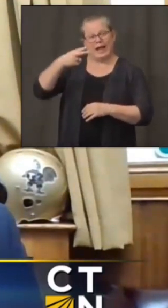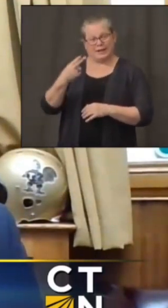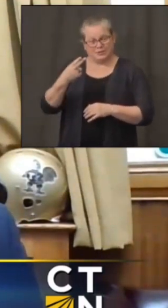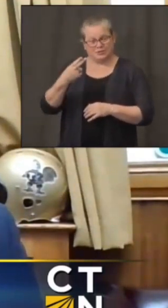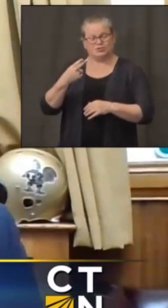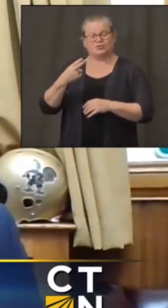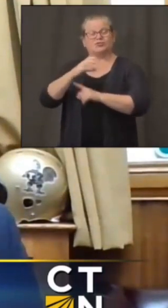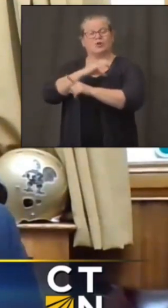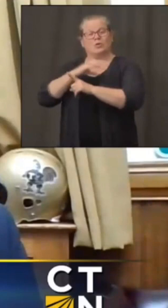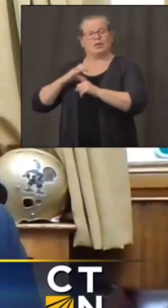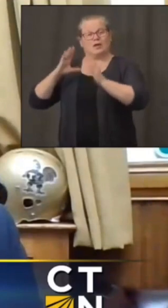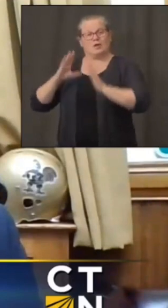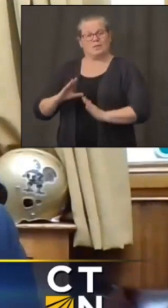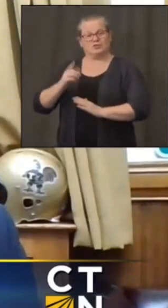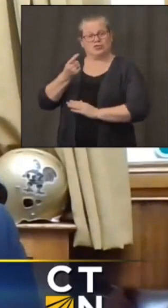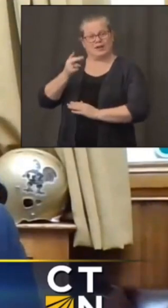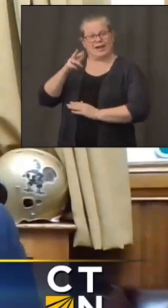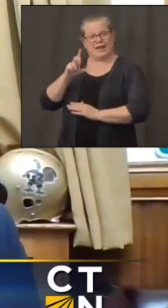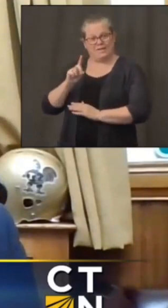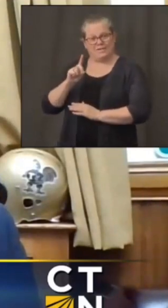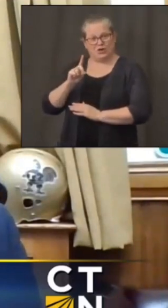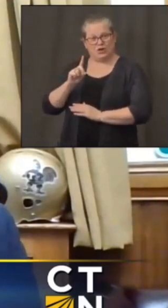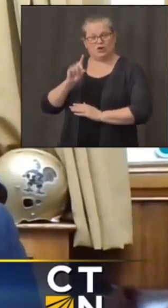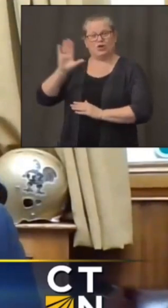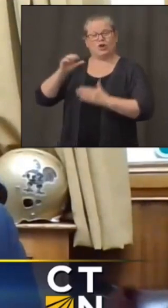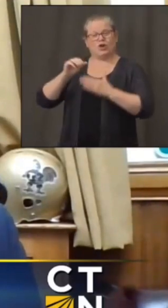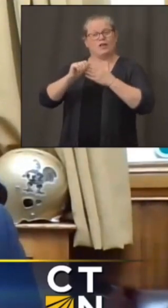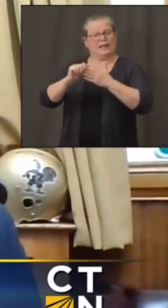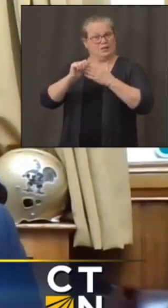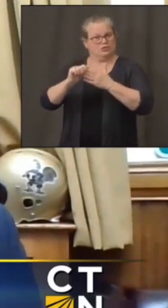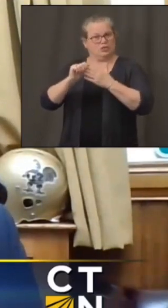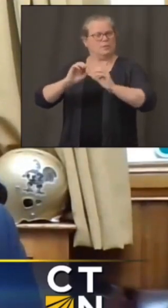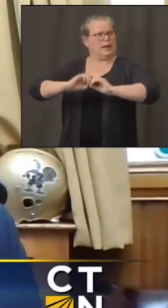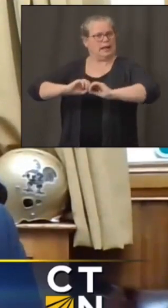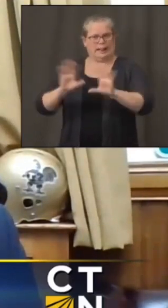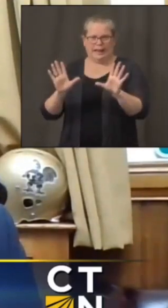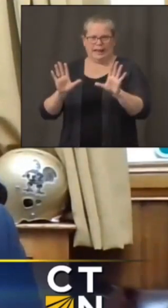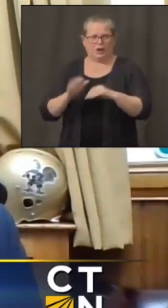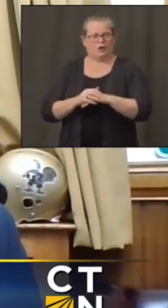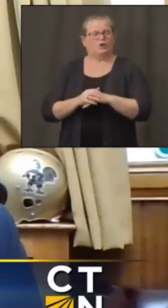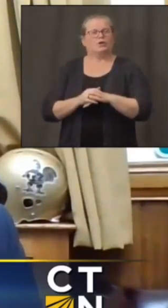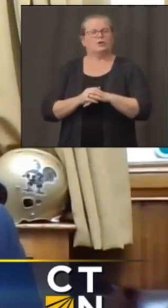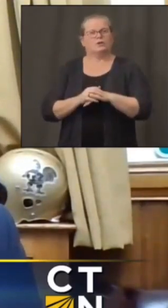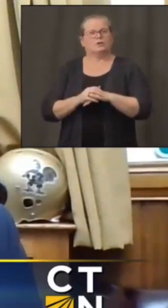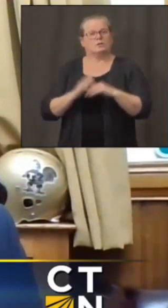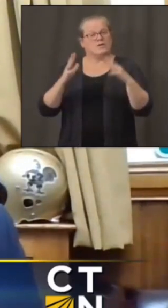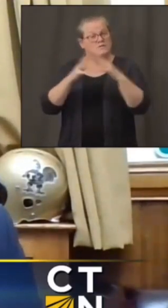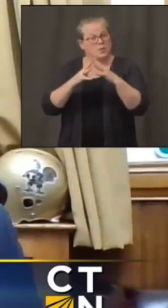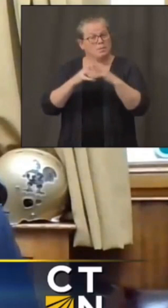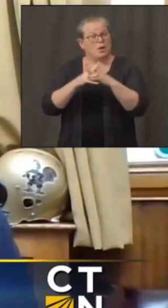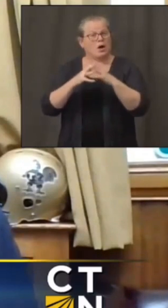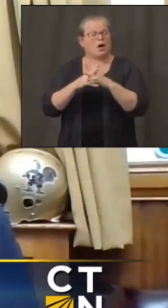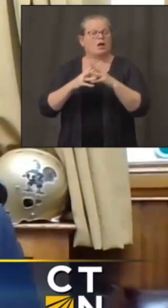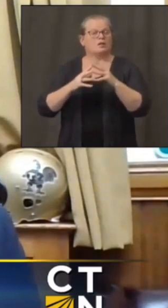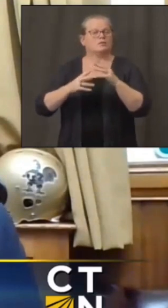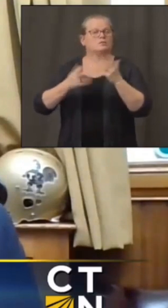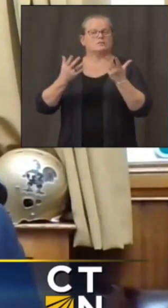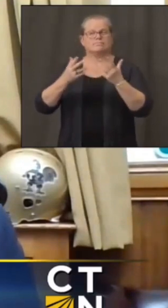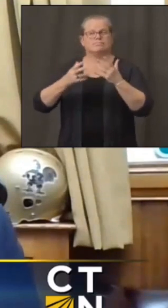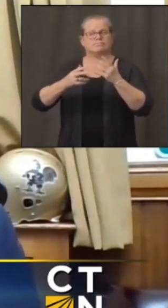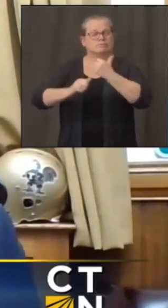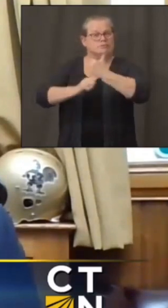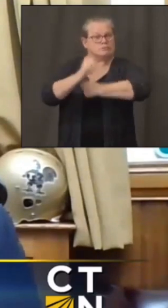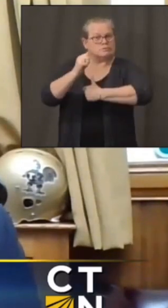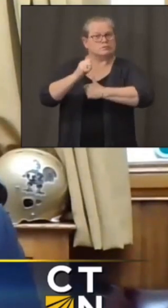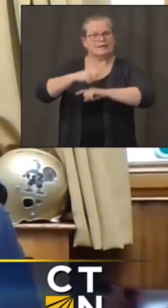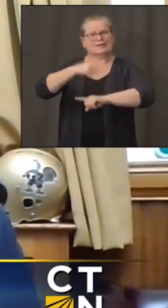Commissioner Gifford, has been extremely clear that football is a high-risk sport. And that's not only a designation that the